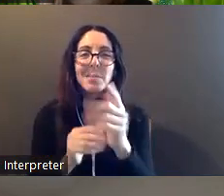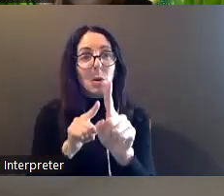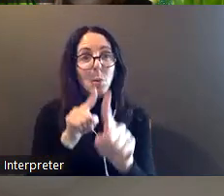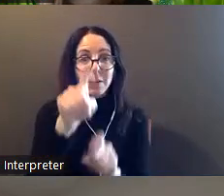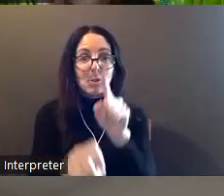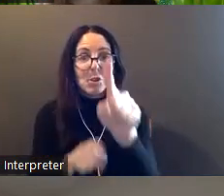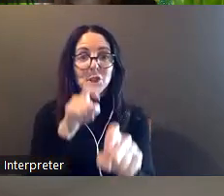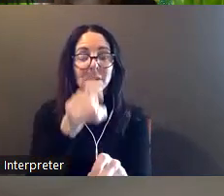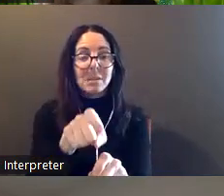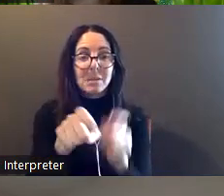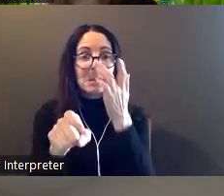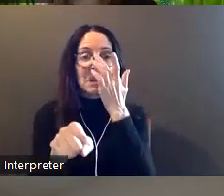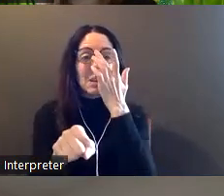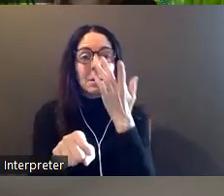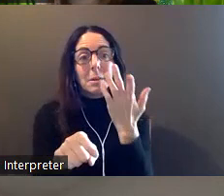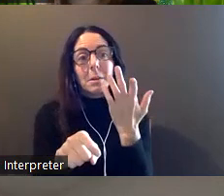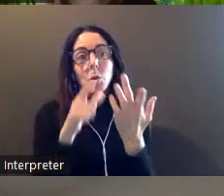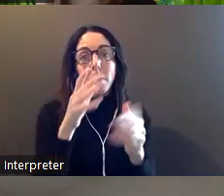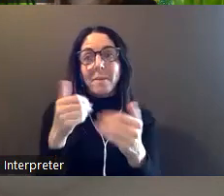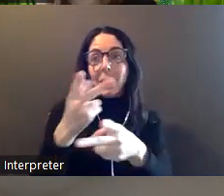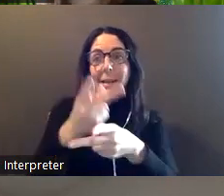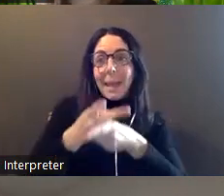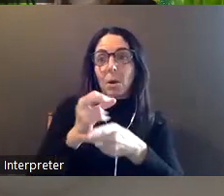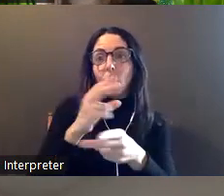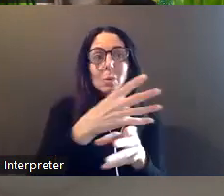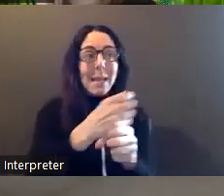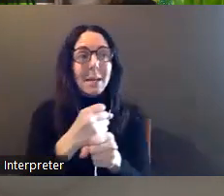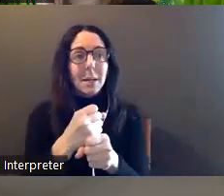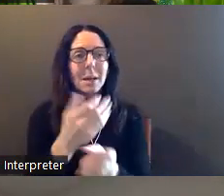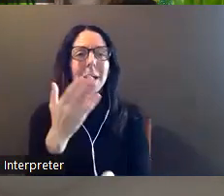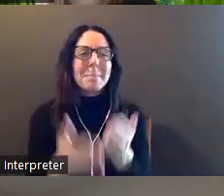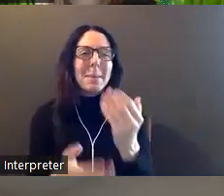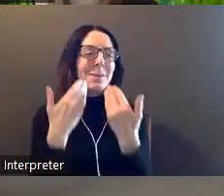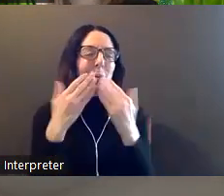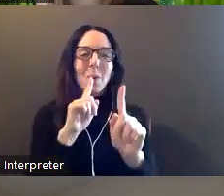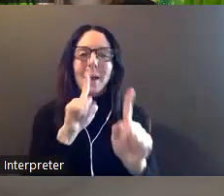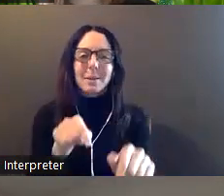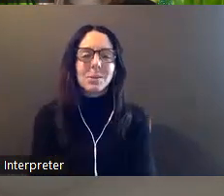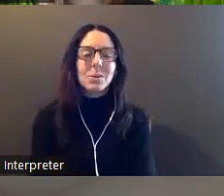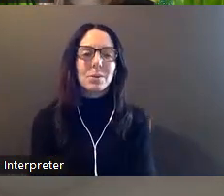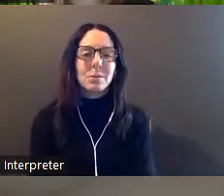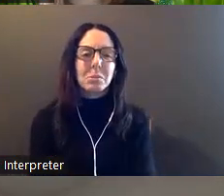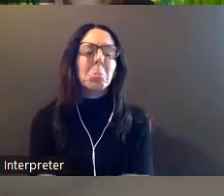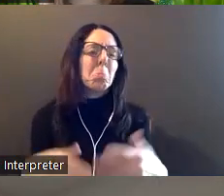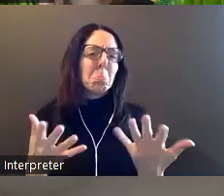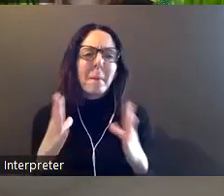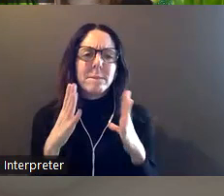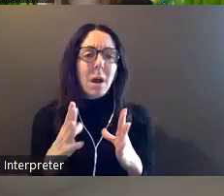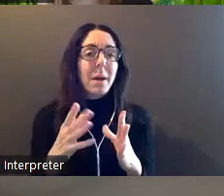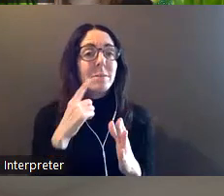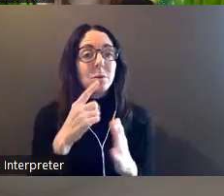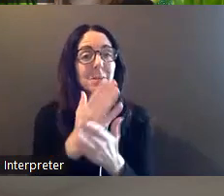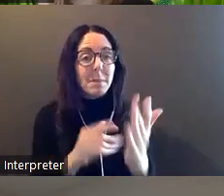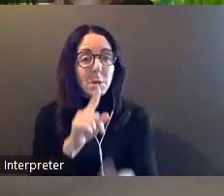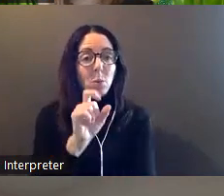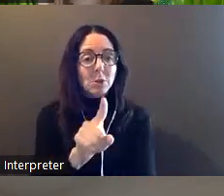ask our caregiver or that we think of with our caregiver that we don't have the answers to. So in those instances,